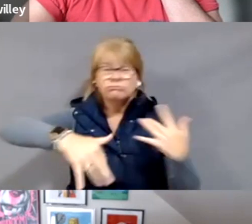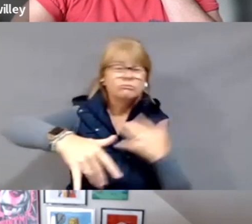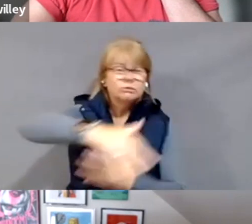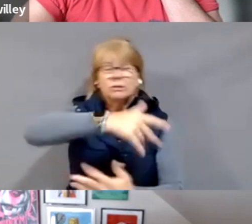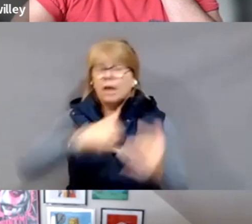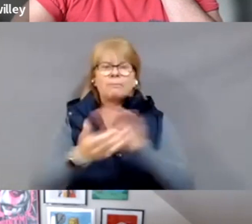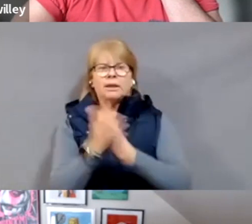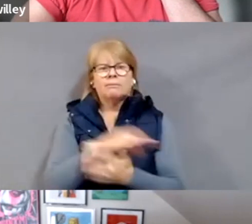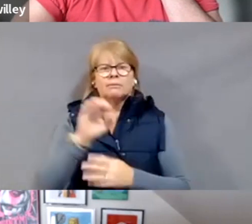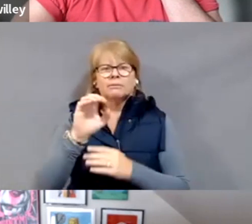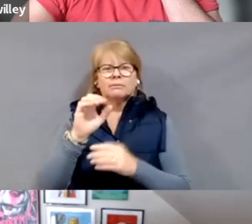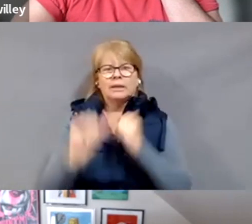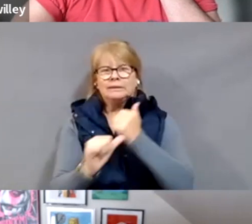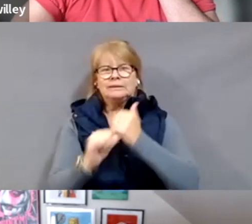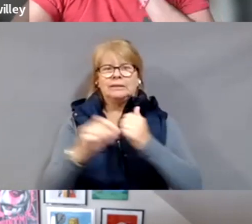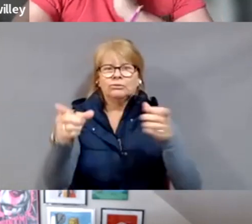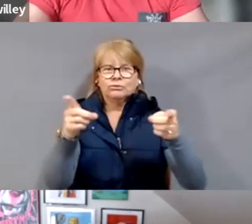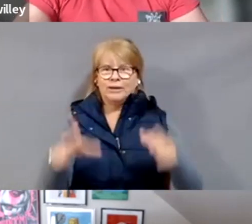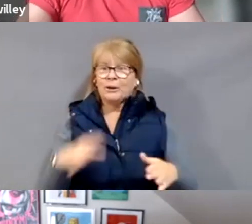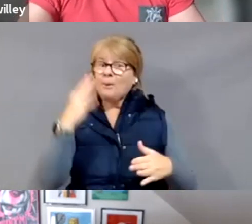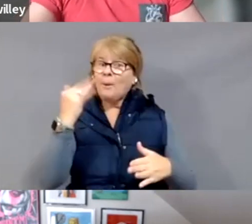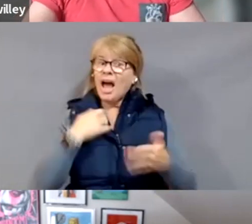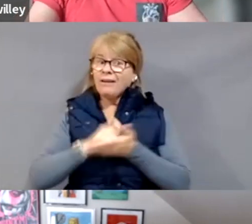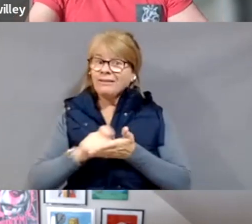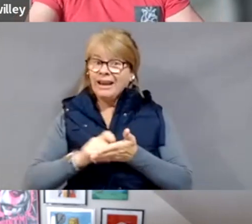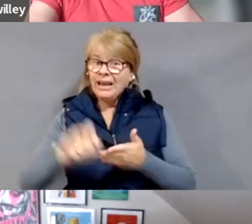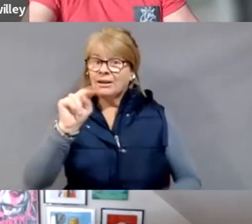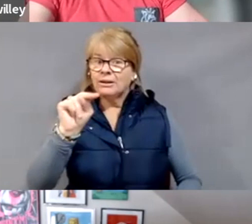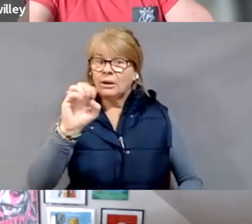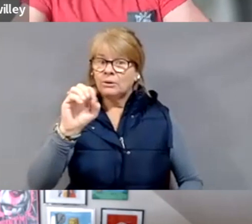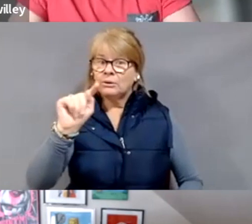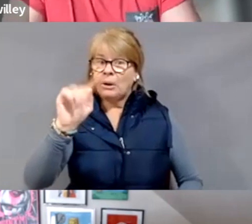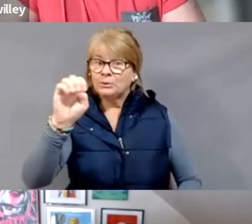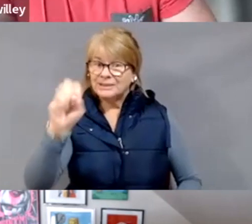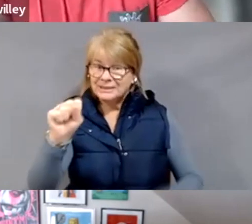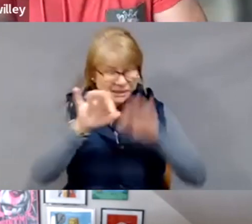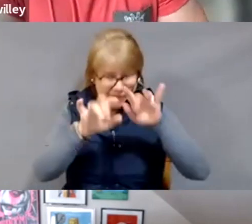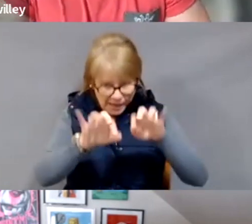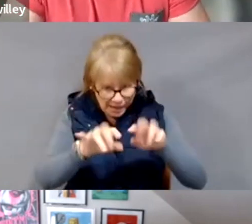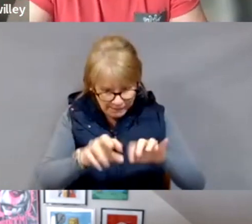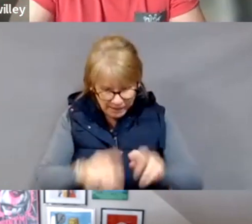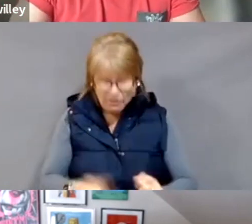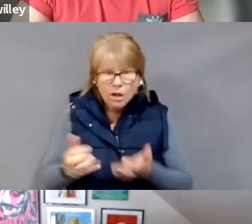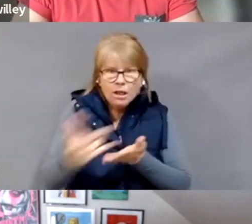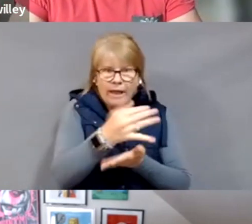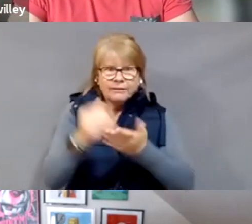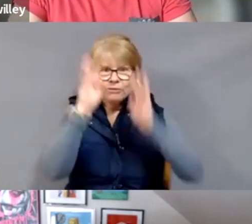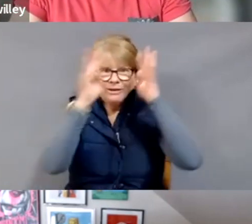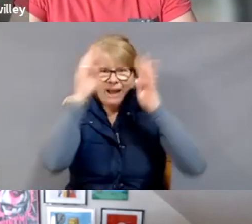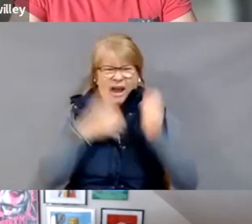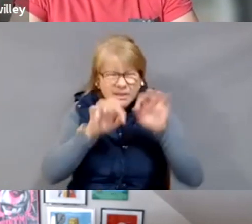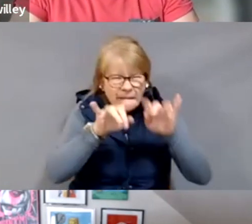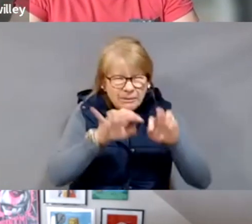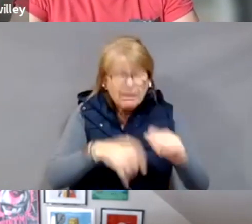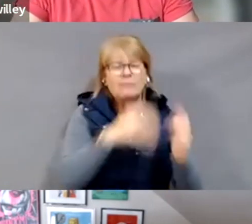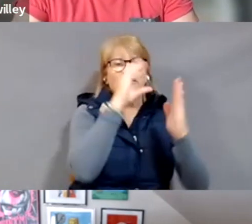assistant director because I took notes. That's it. I started typing up, and I was a terrible typer. The collective creations, I would type the scenes as they go,